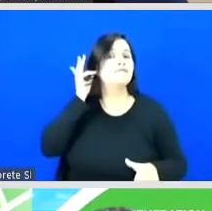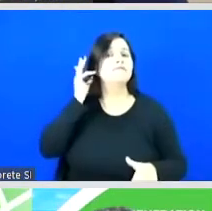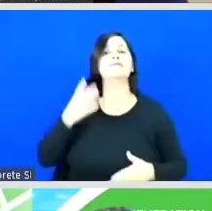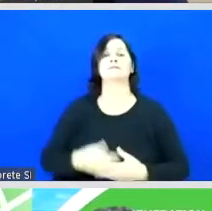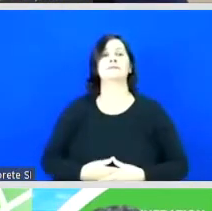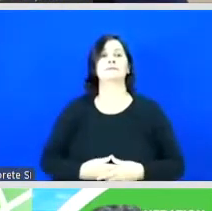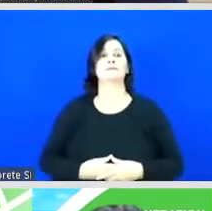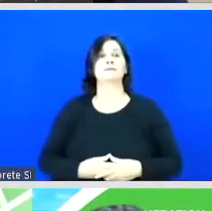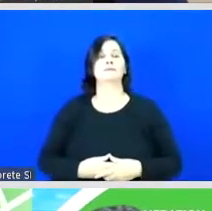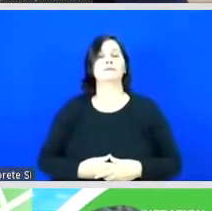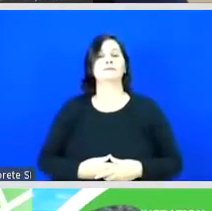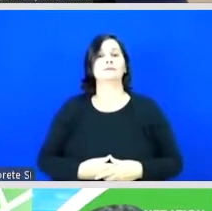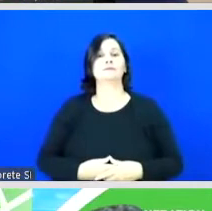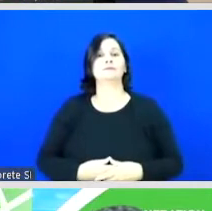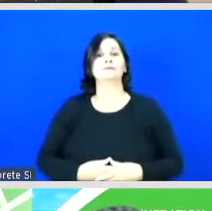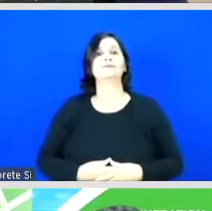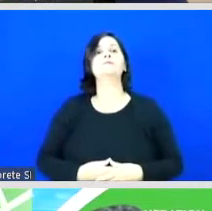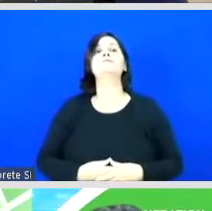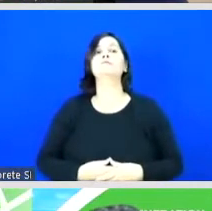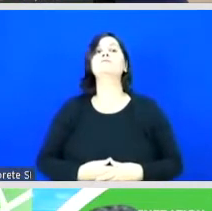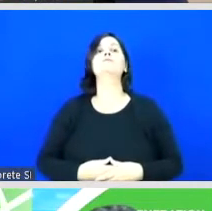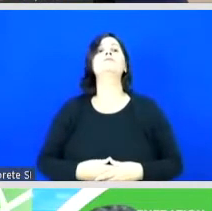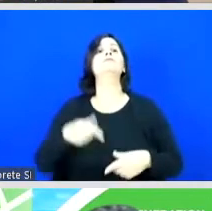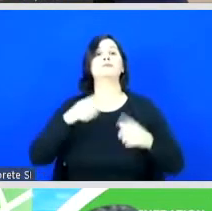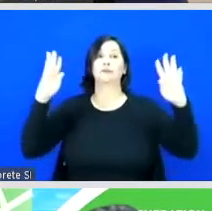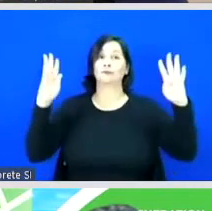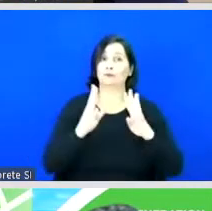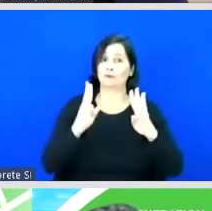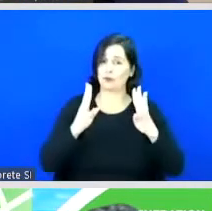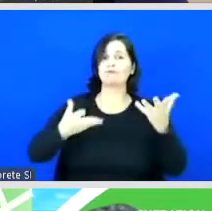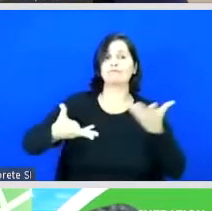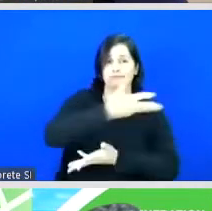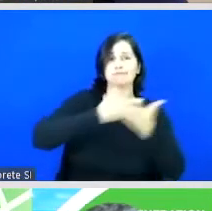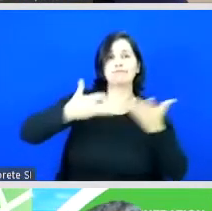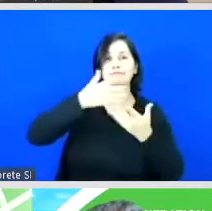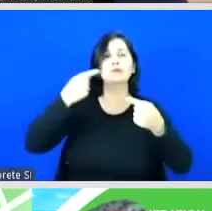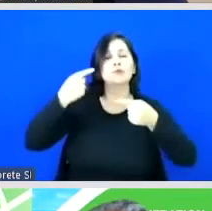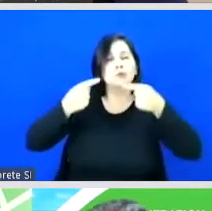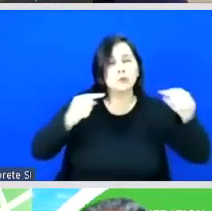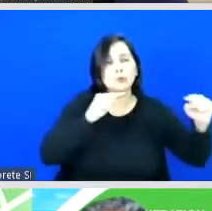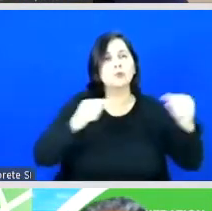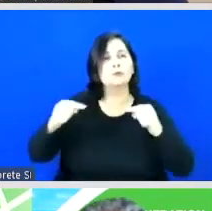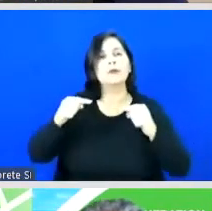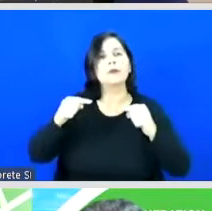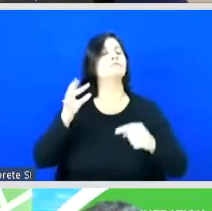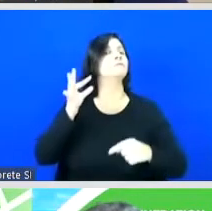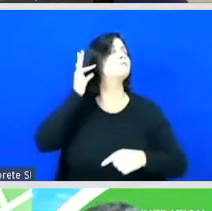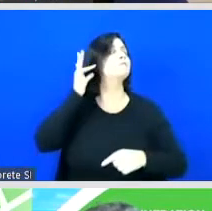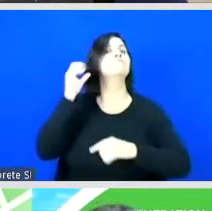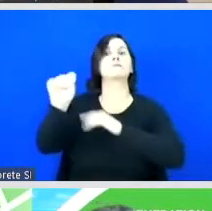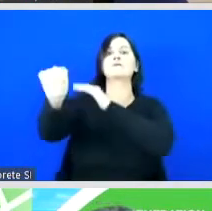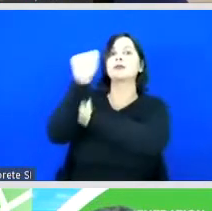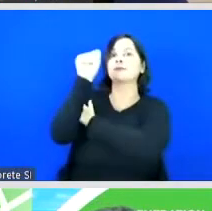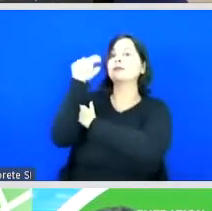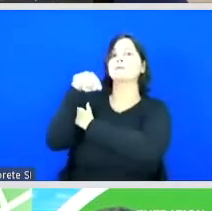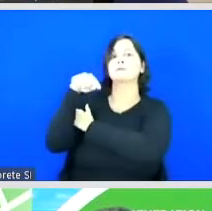feminist foreign policy is trying to do, really always mainstreaming gender and make that a